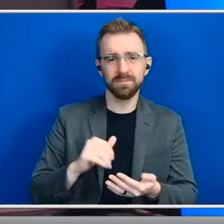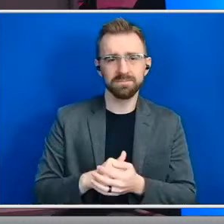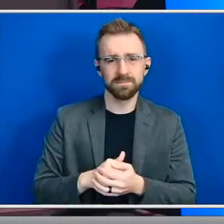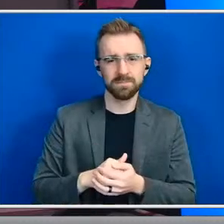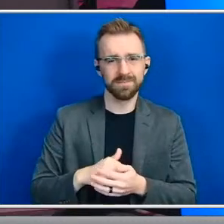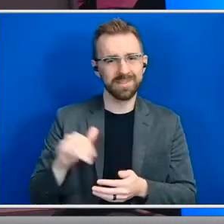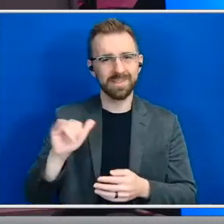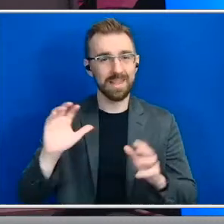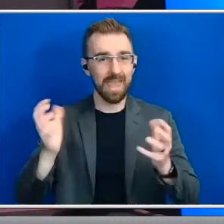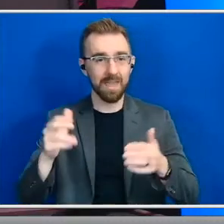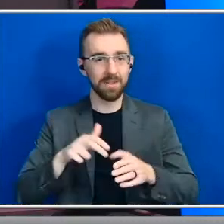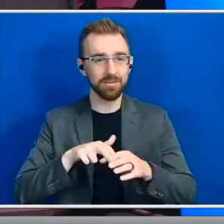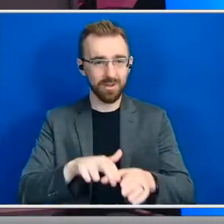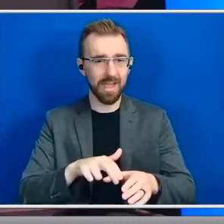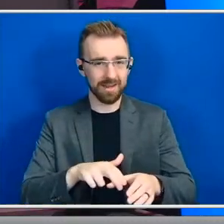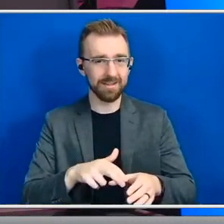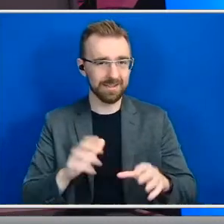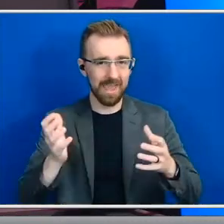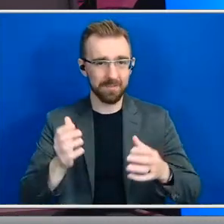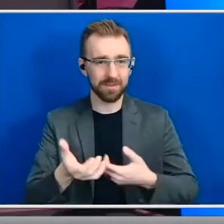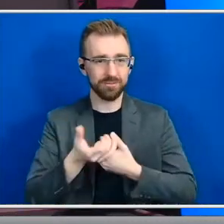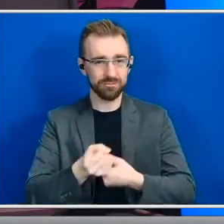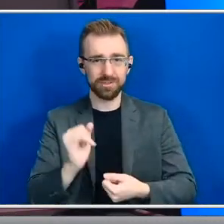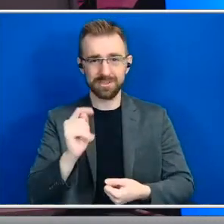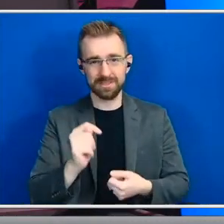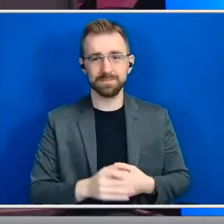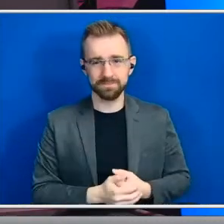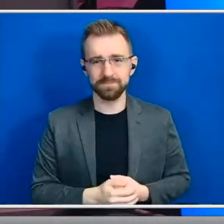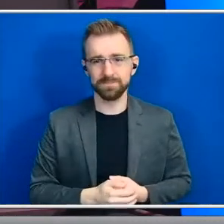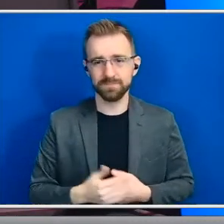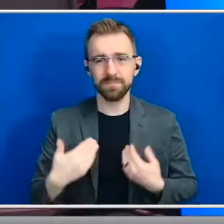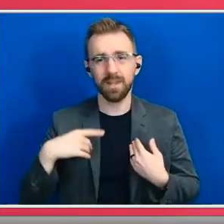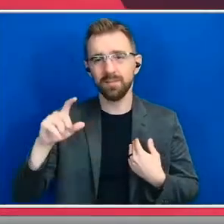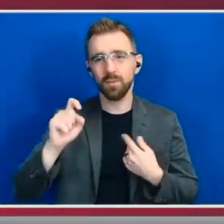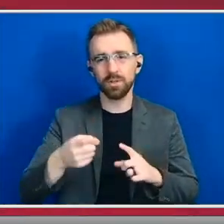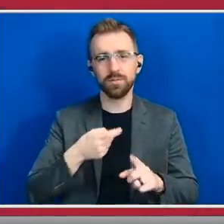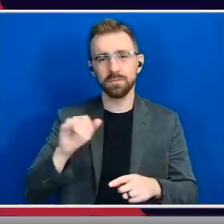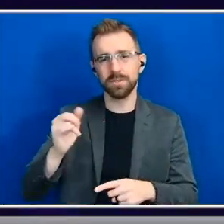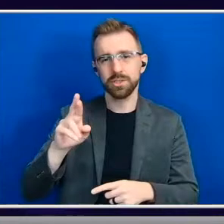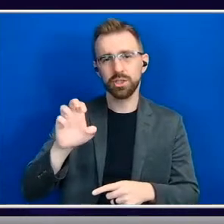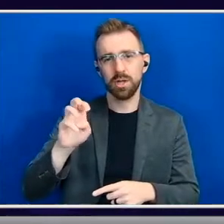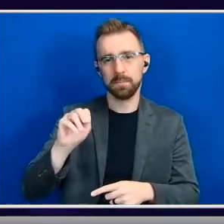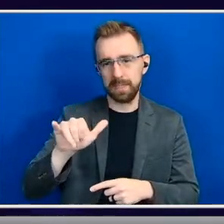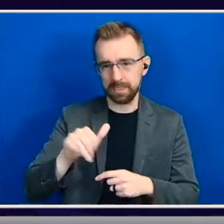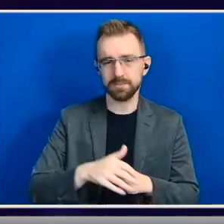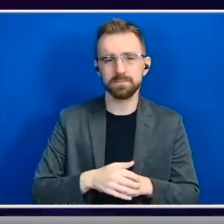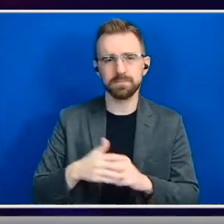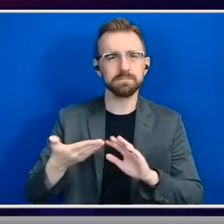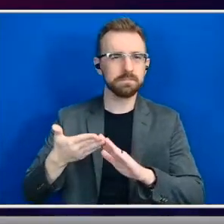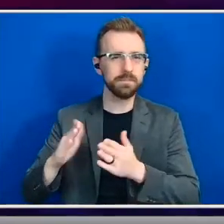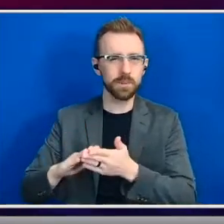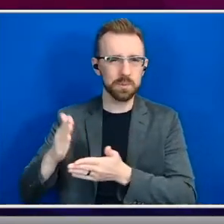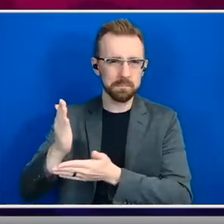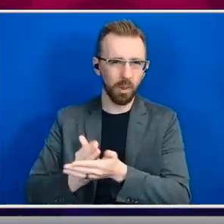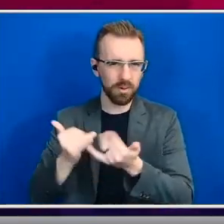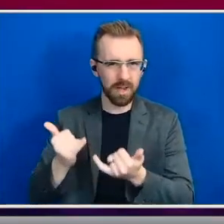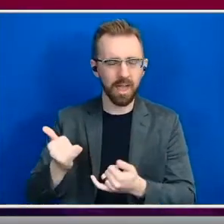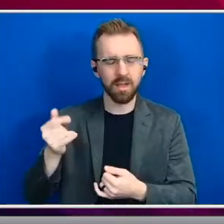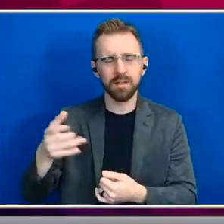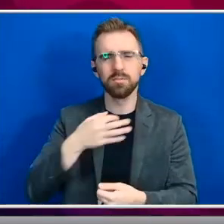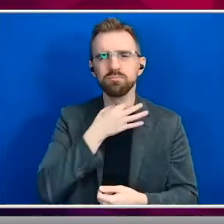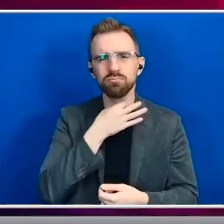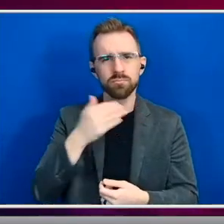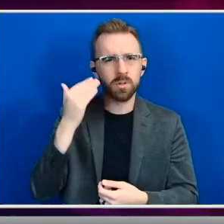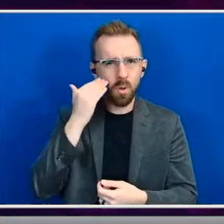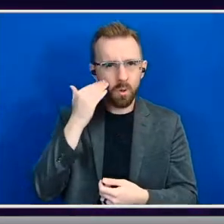You got in the ambulance and trusted. Yeah. yeah. We have a question from Jeremy Yenser, our community questions. Jeremy wants to know, does what